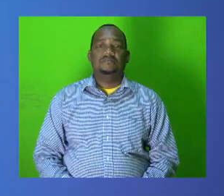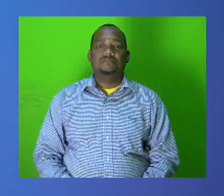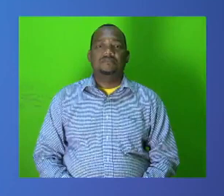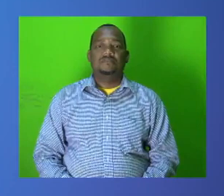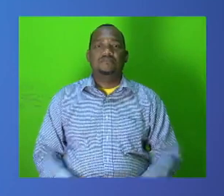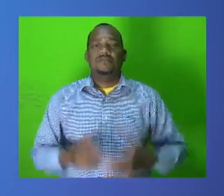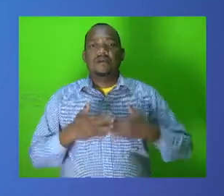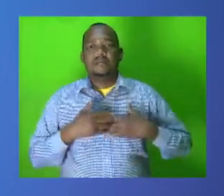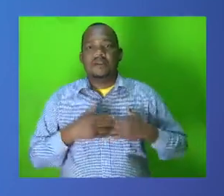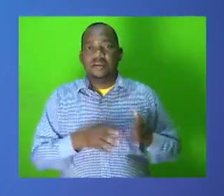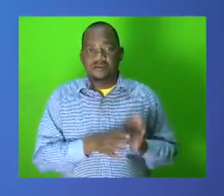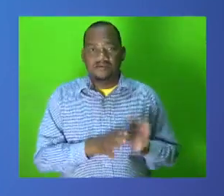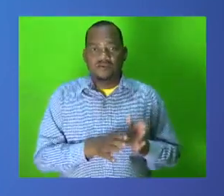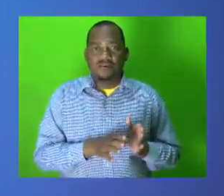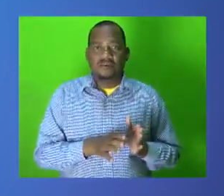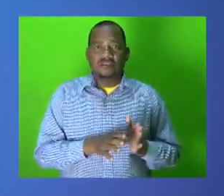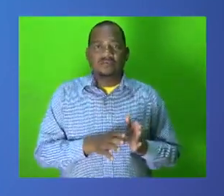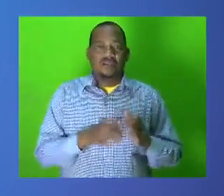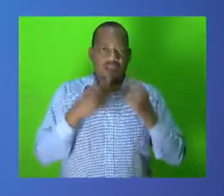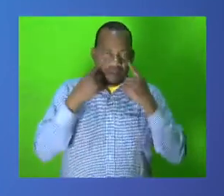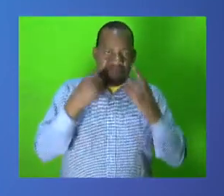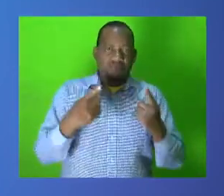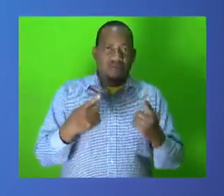research in general,